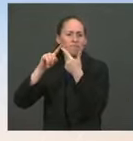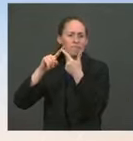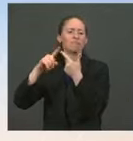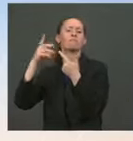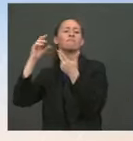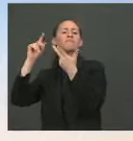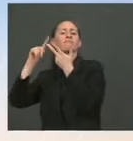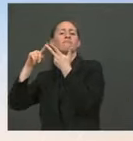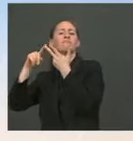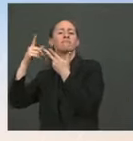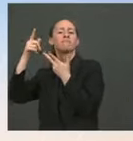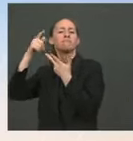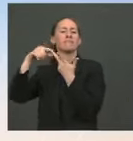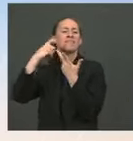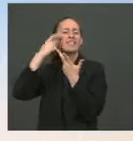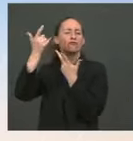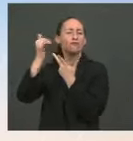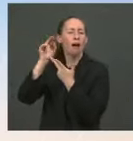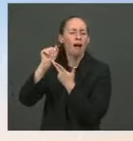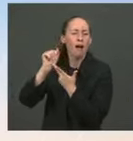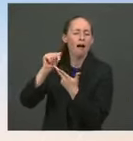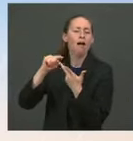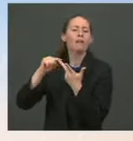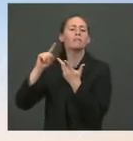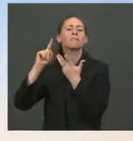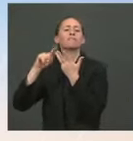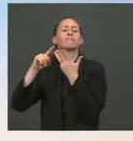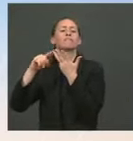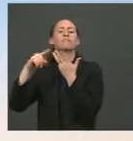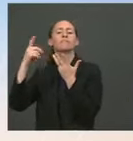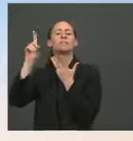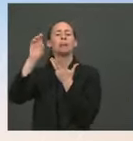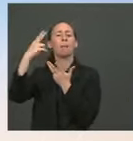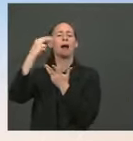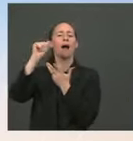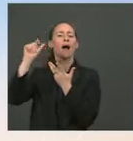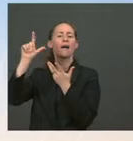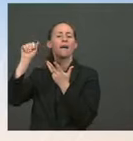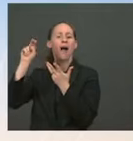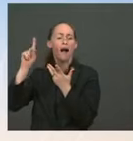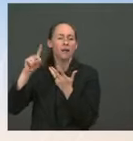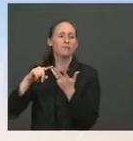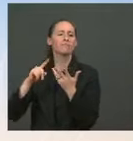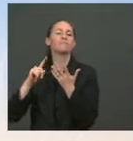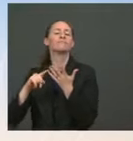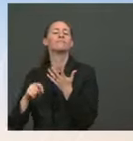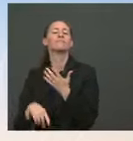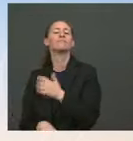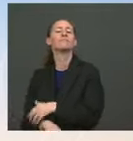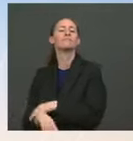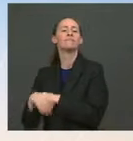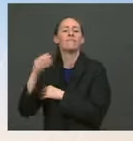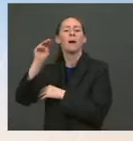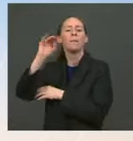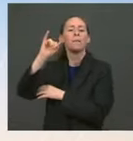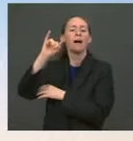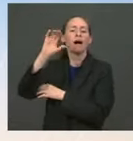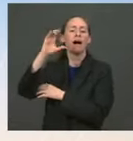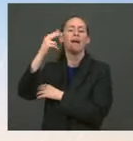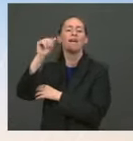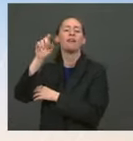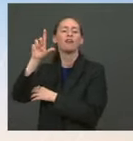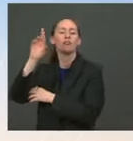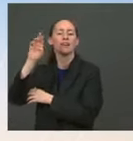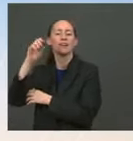Interior Secretary Deb Haaland, and EPA Secretary Michael Regan, who's actually at COP26 right now, as well as cabinet